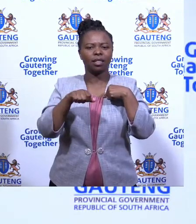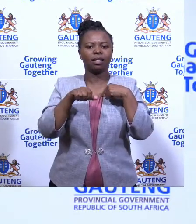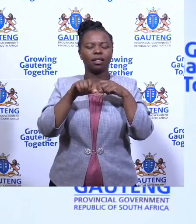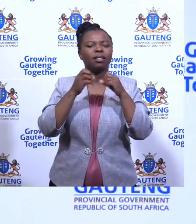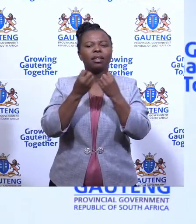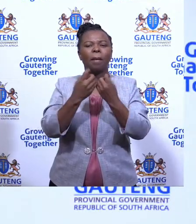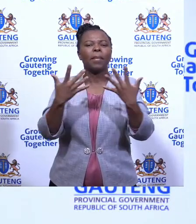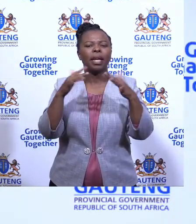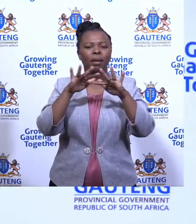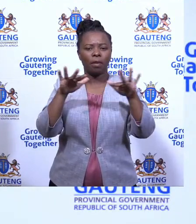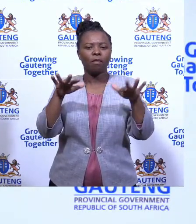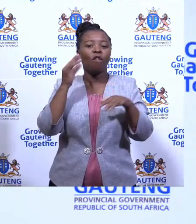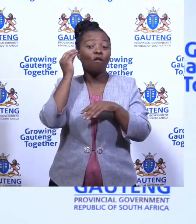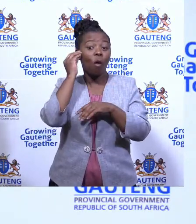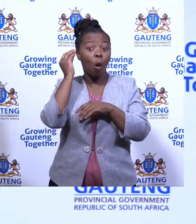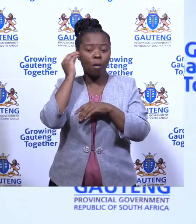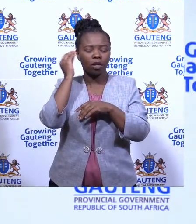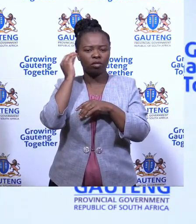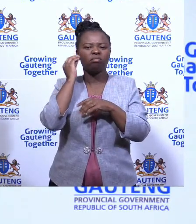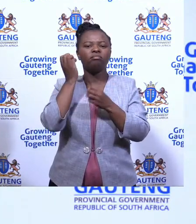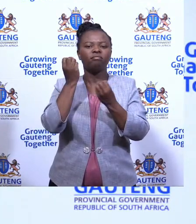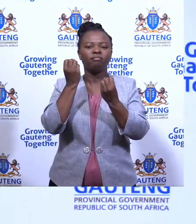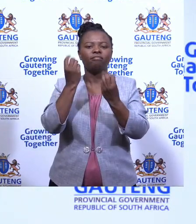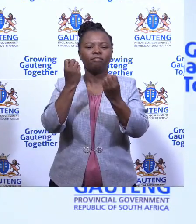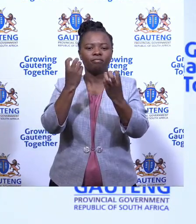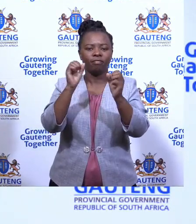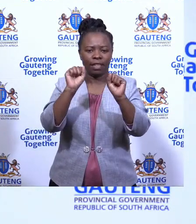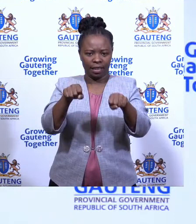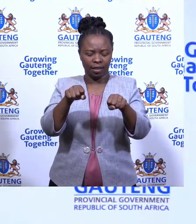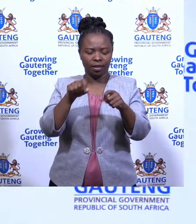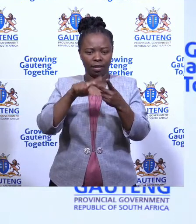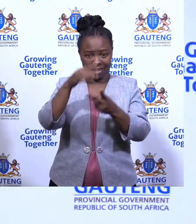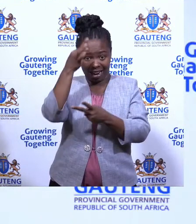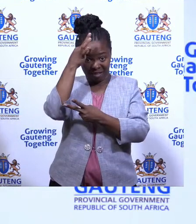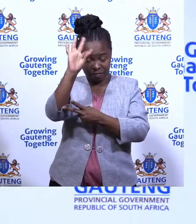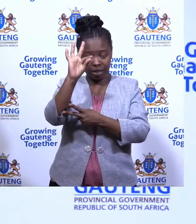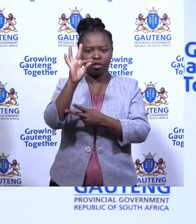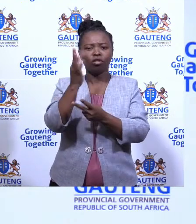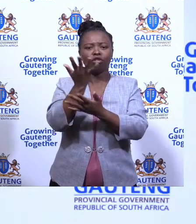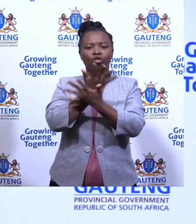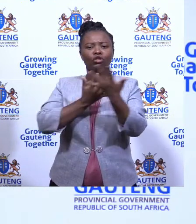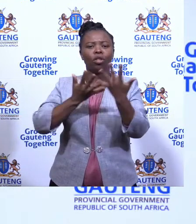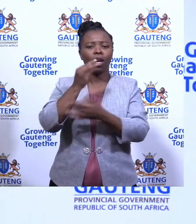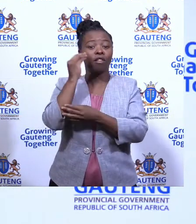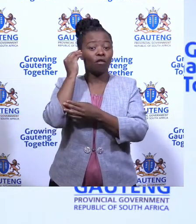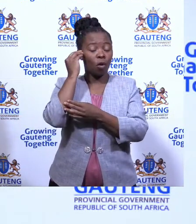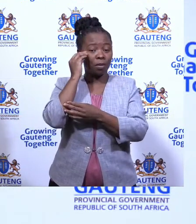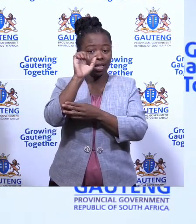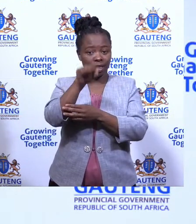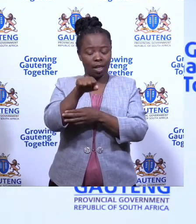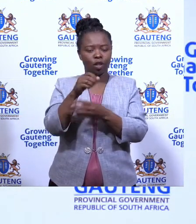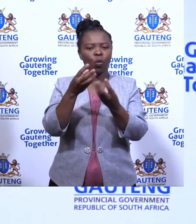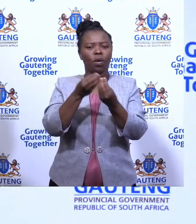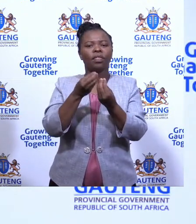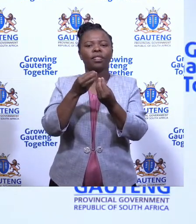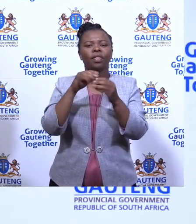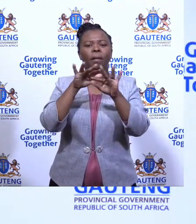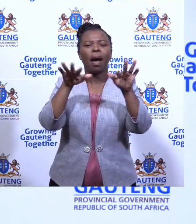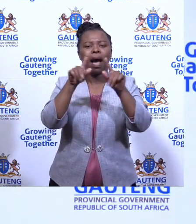must be given information, and government must share information with the public. We must